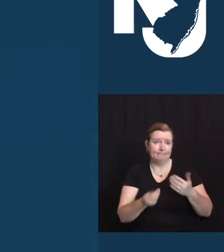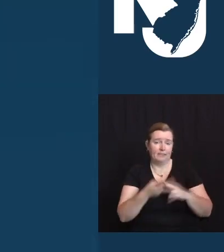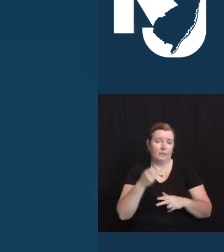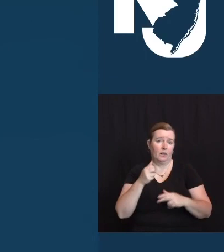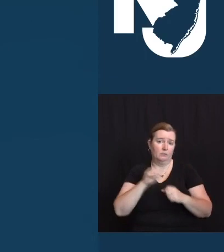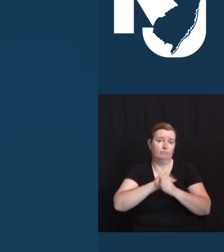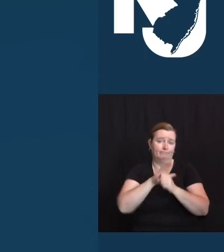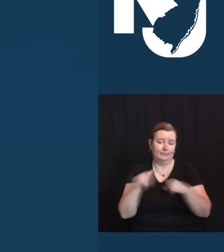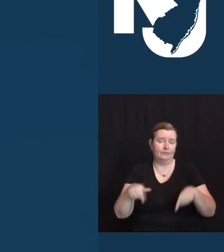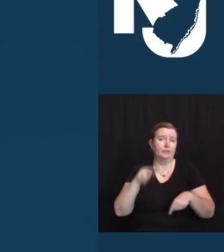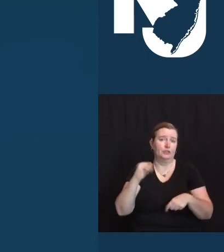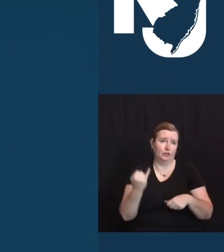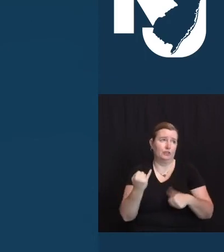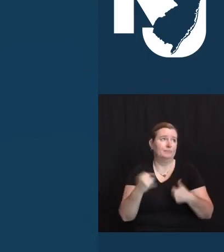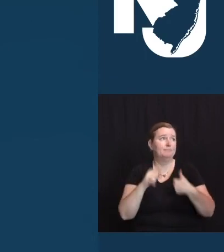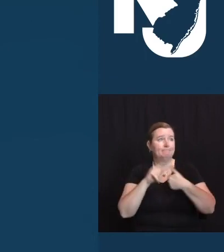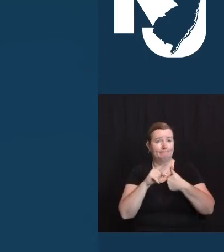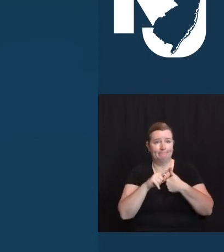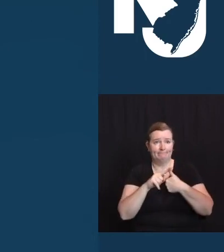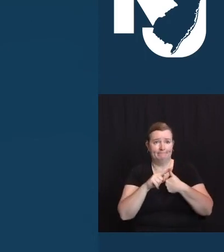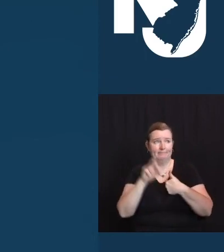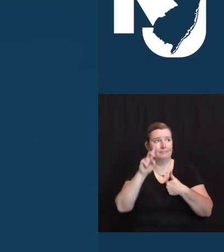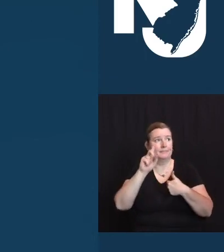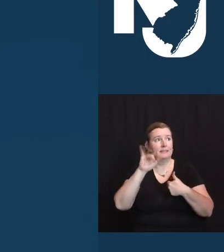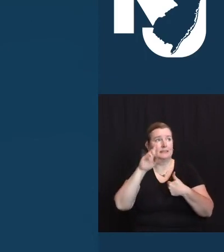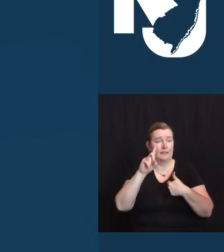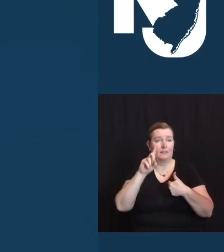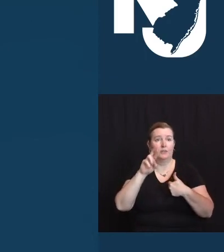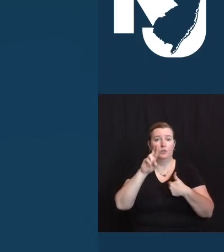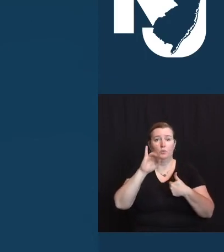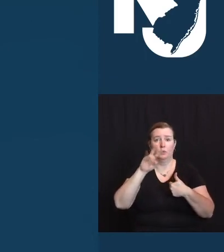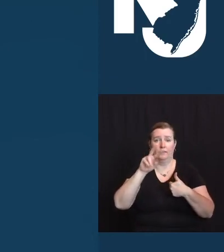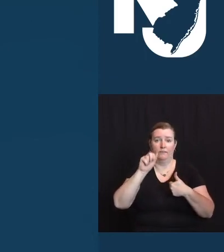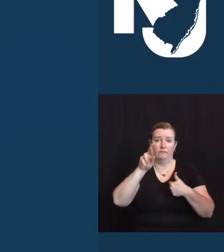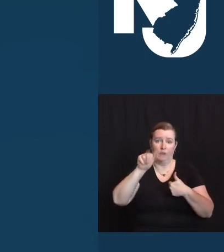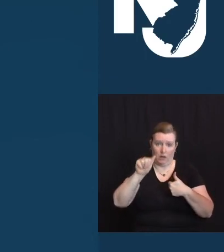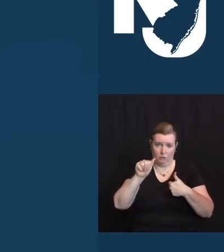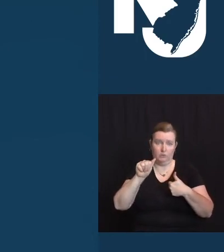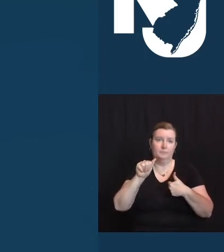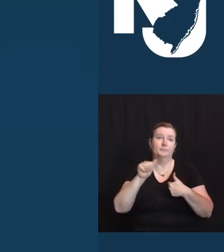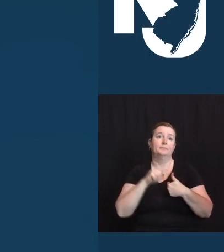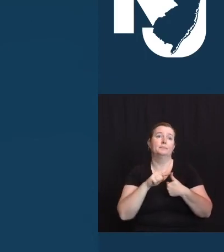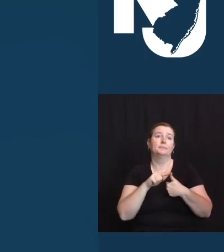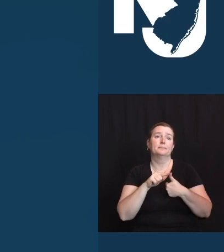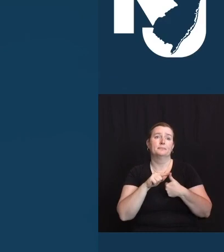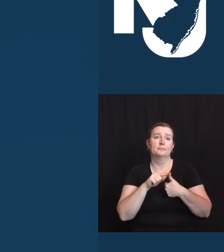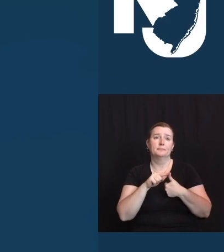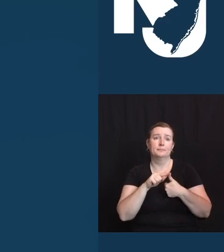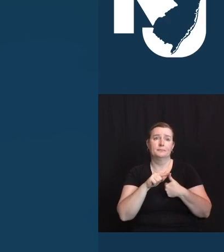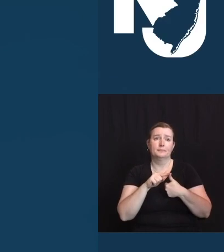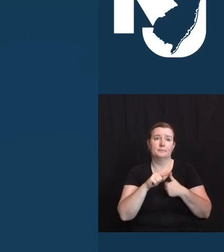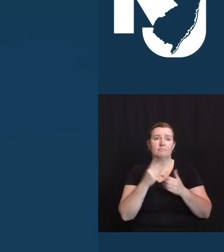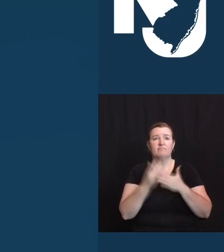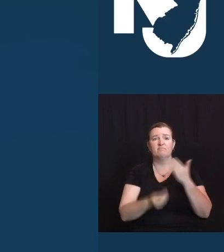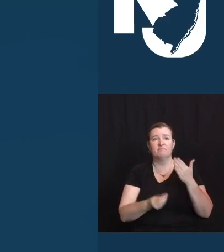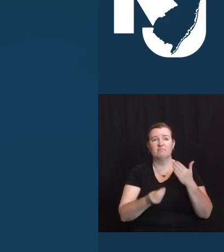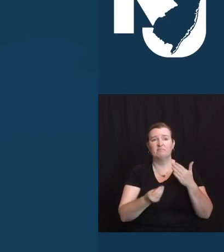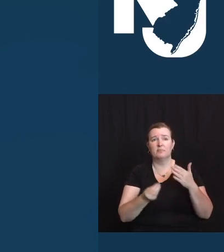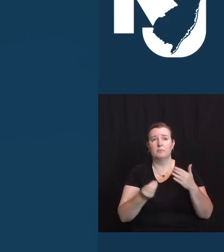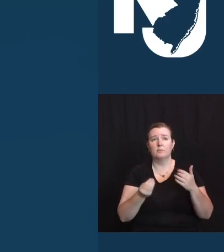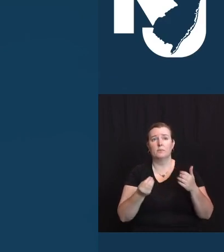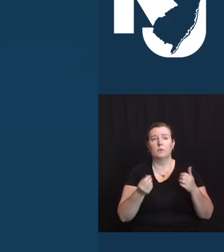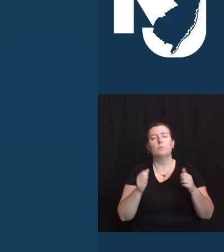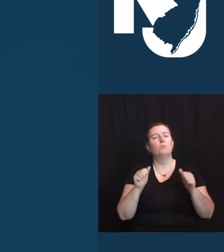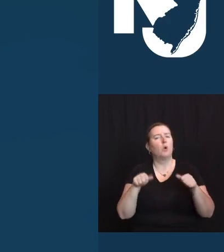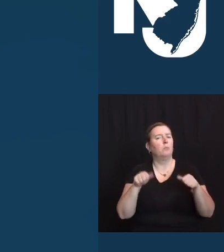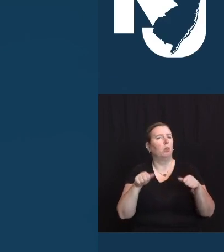begin today by remembering Dave Rivera. And David is one of those whose death is still listed as probable, as he was unable to